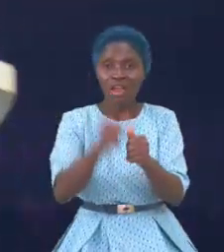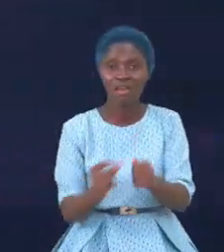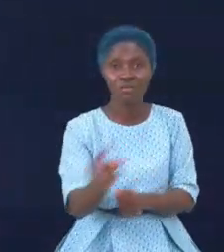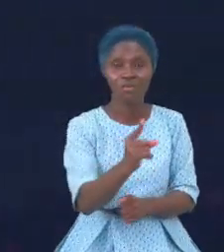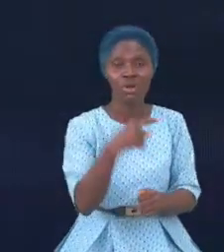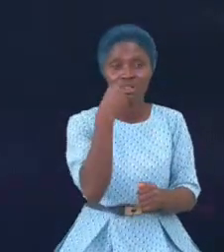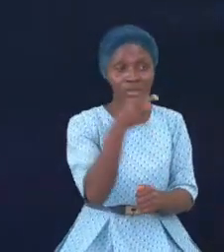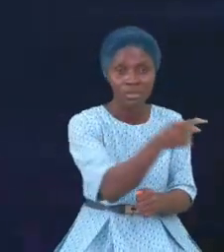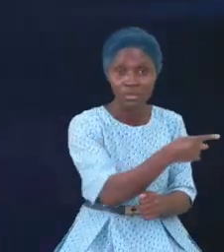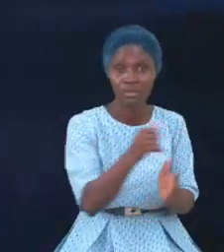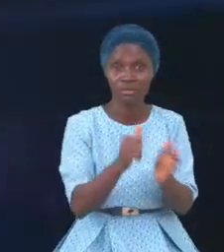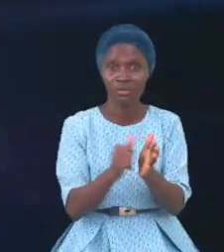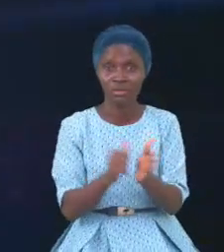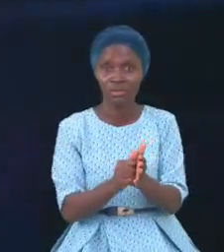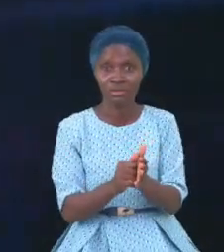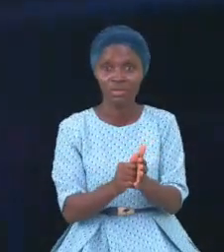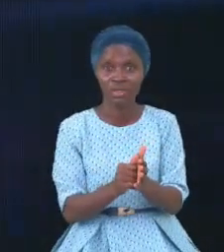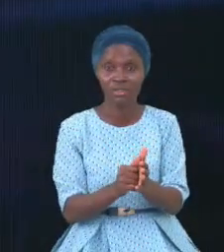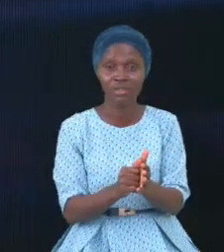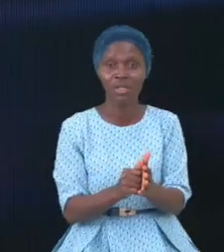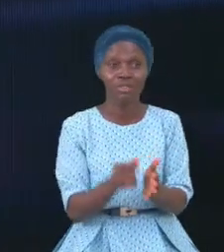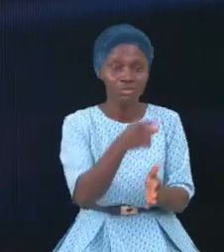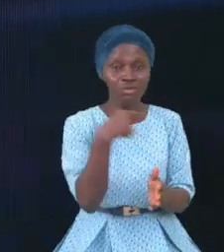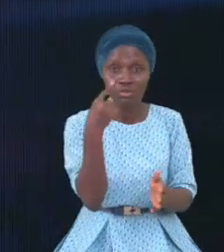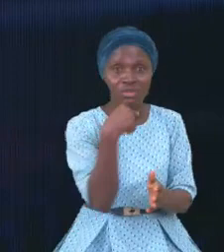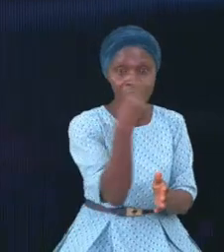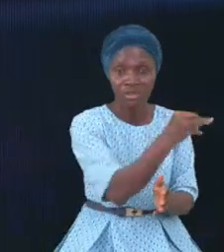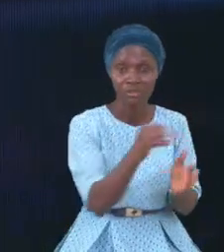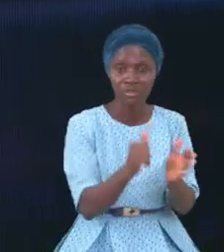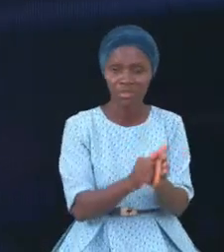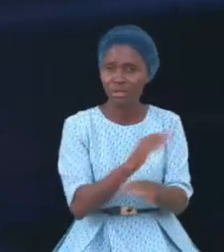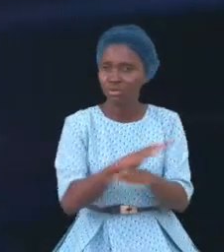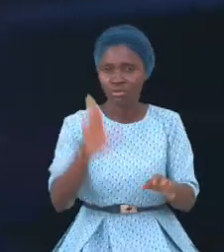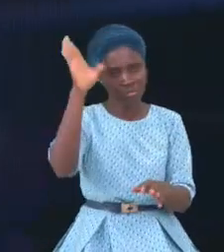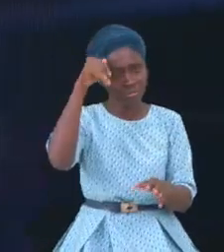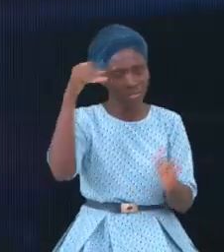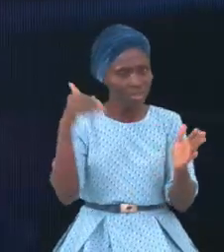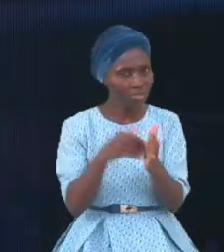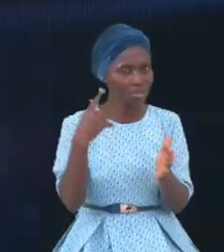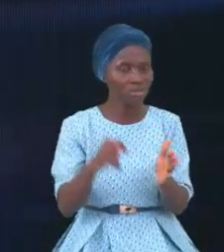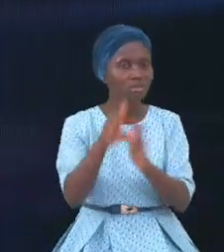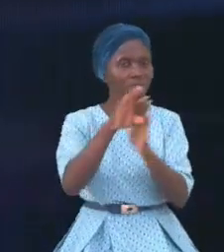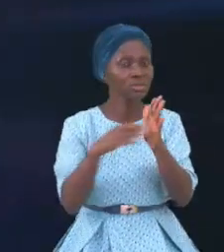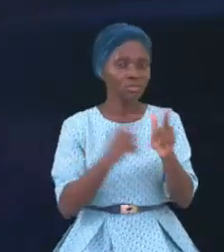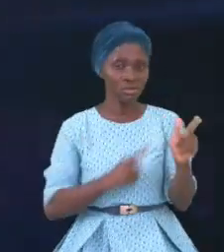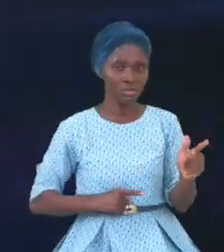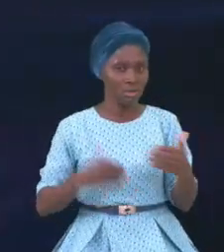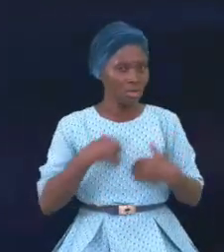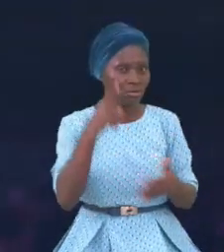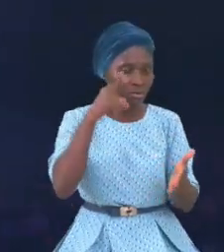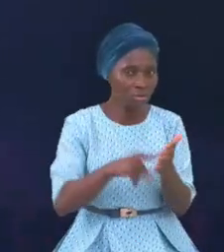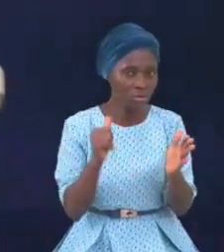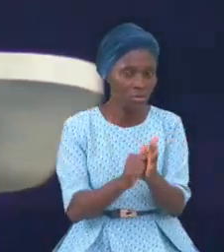them, only rebel not against the commandment of the Lord. Have you noticed that when you say that, you come back